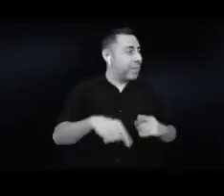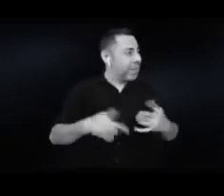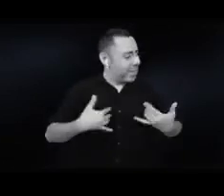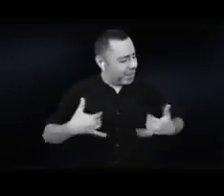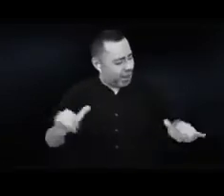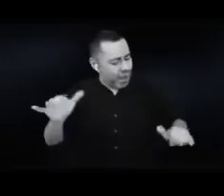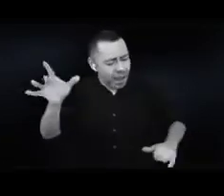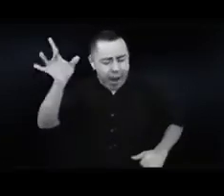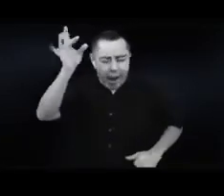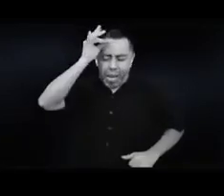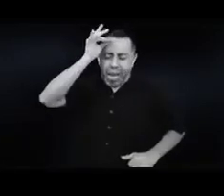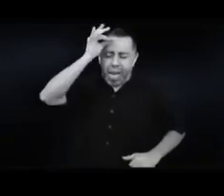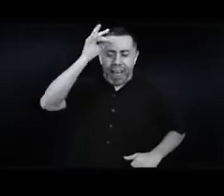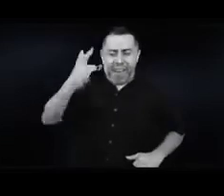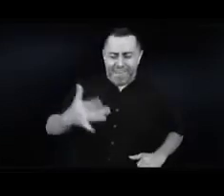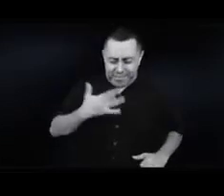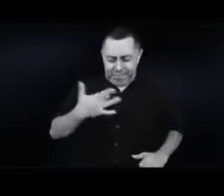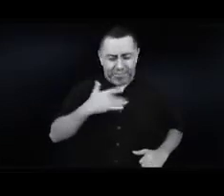and your music